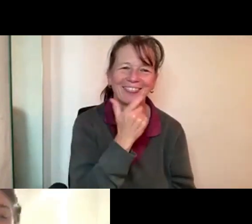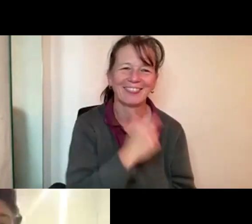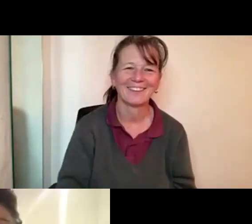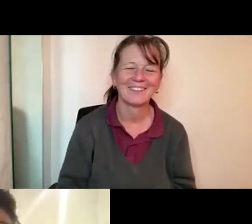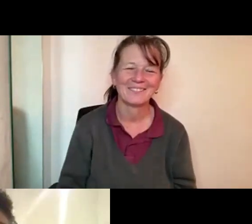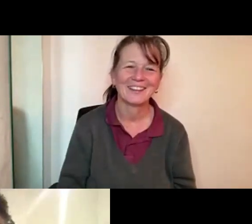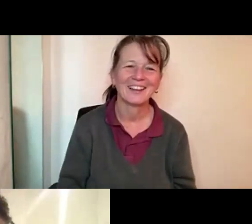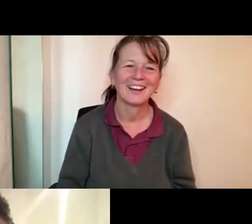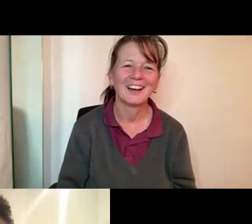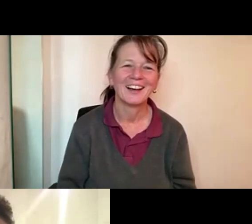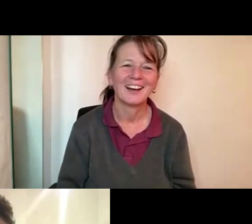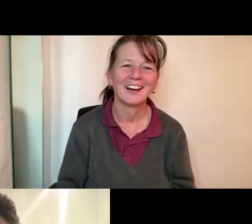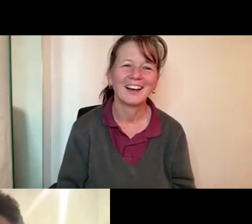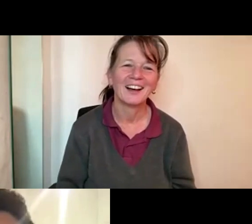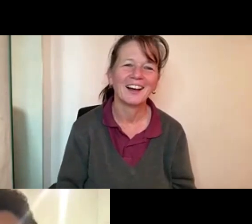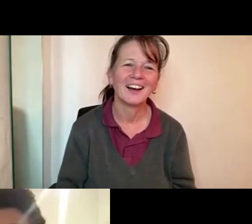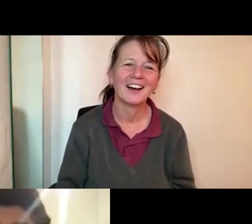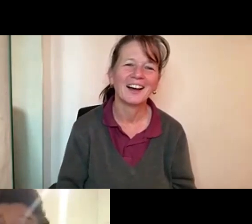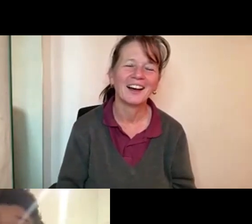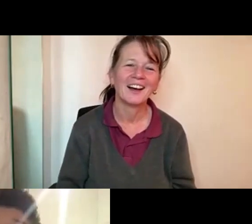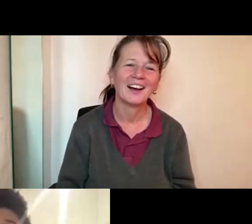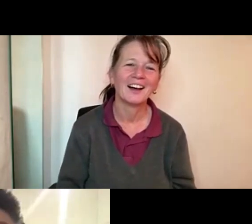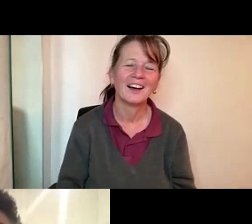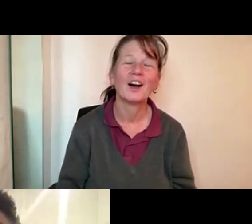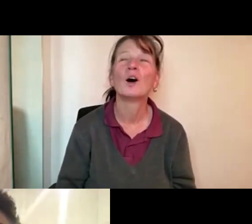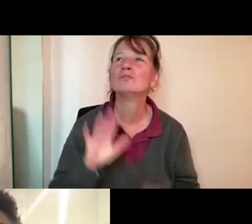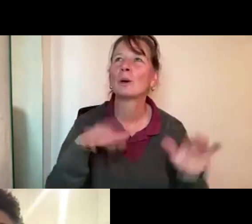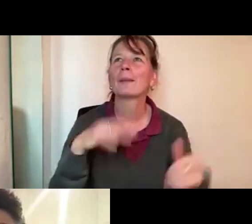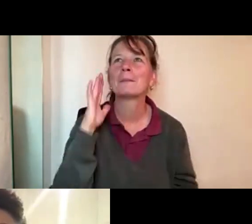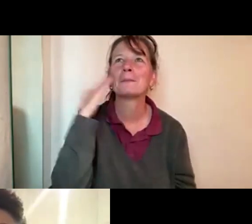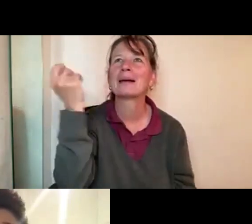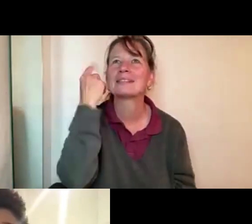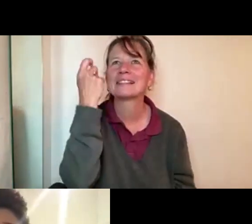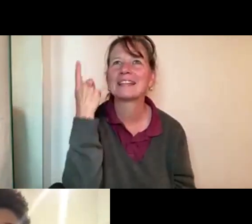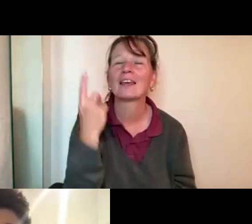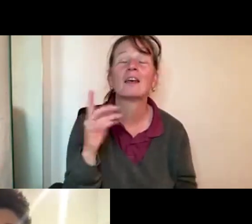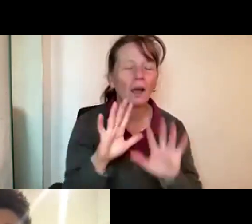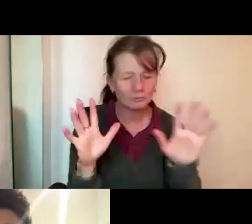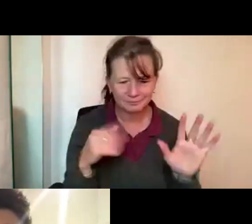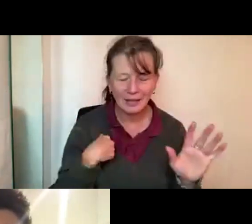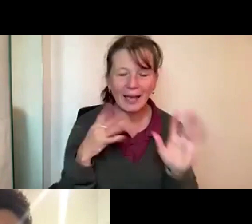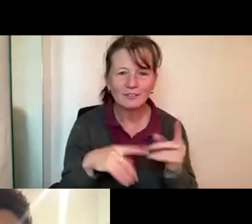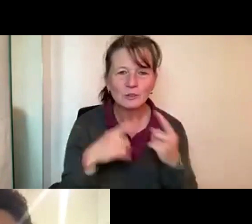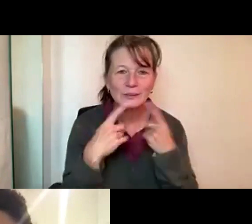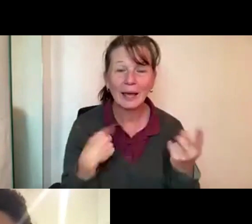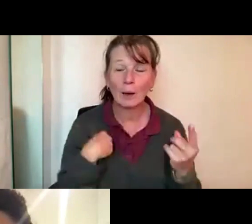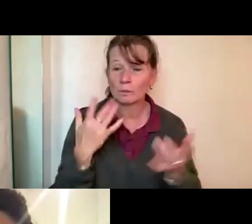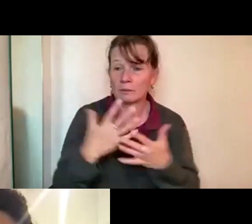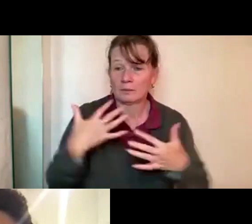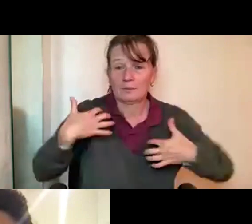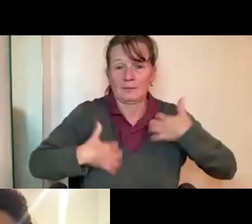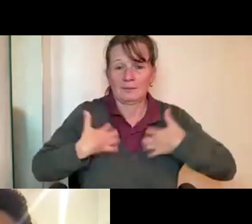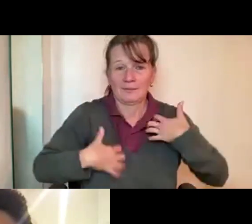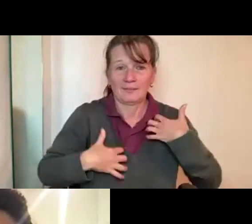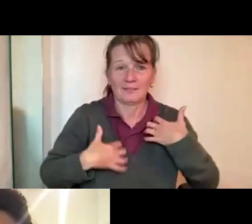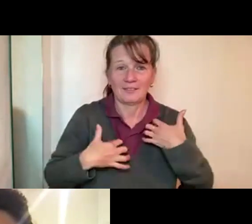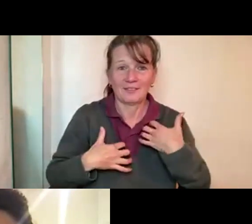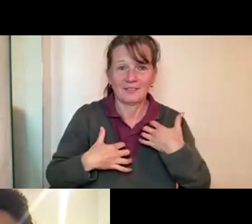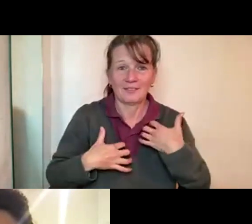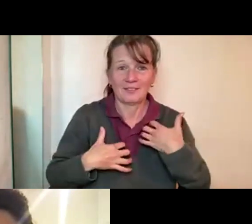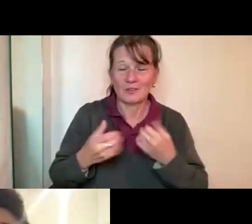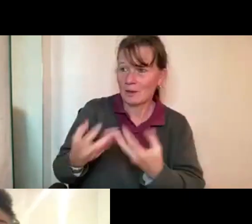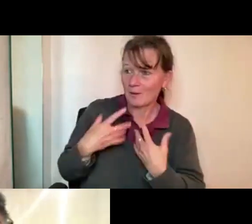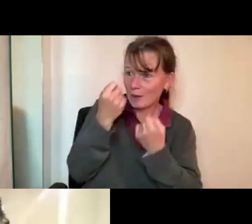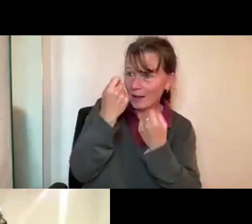So the mad idea. So I guess I have to say that I was very excited by the idea